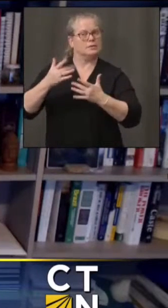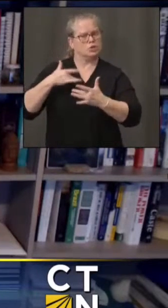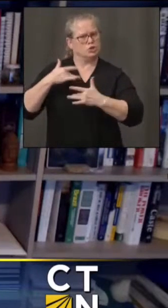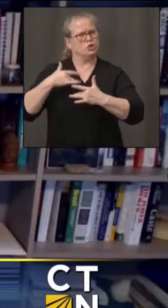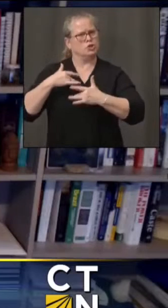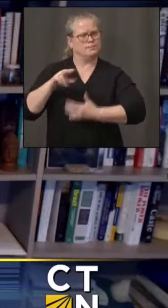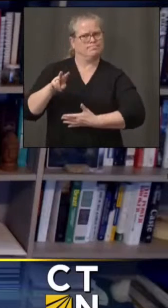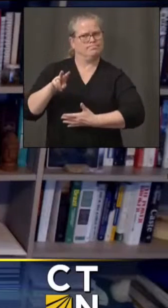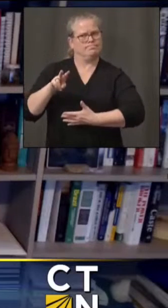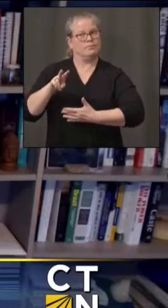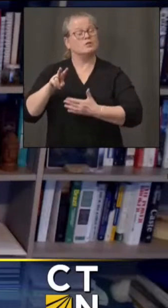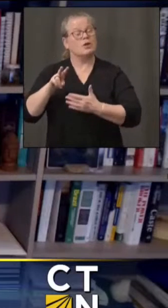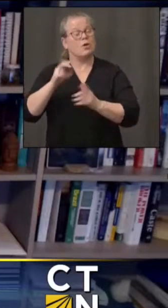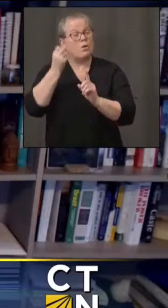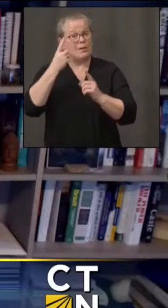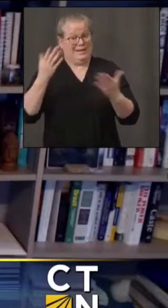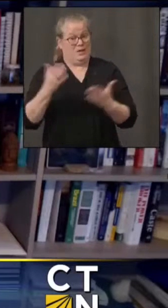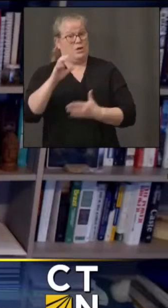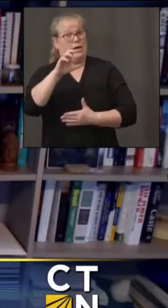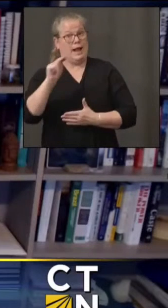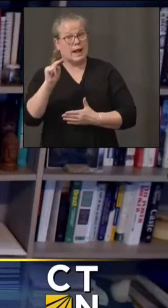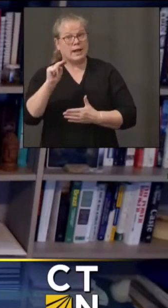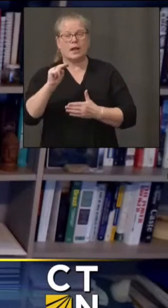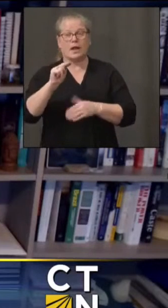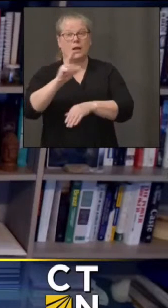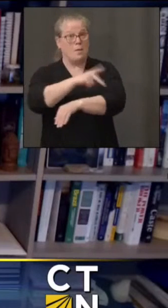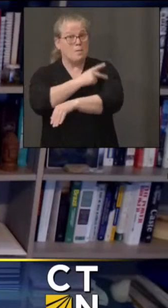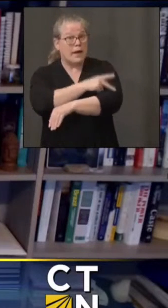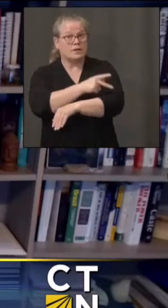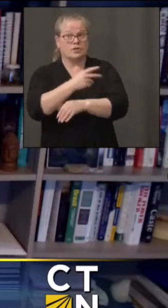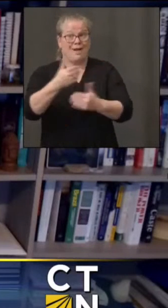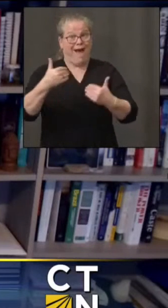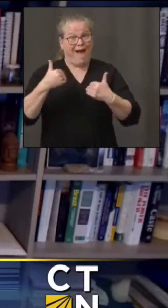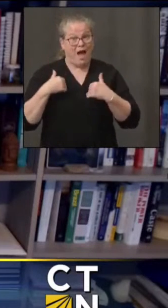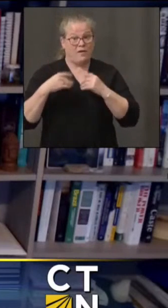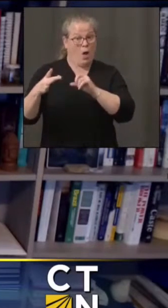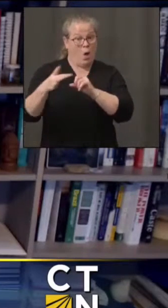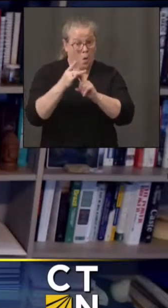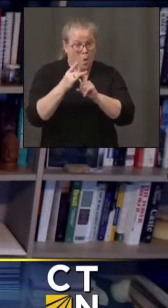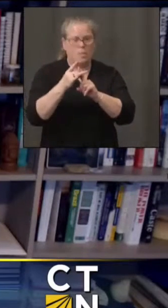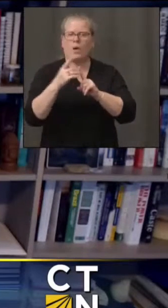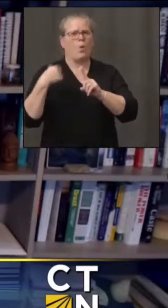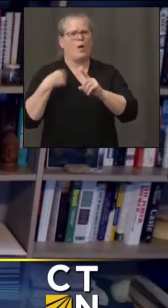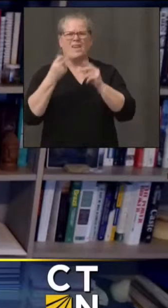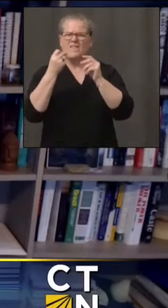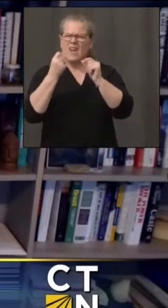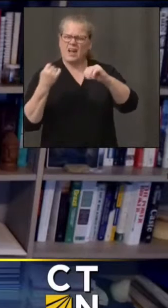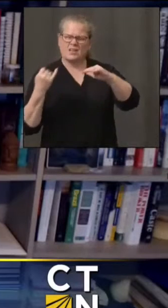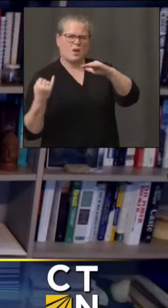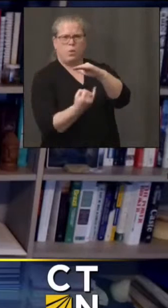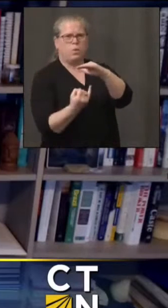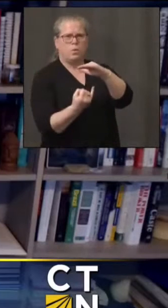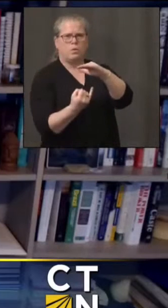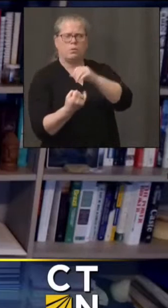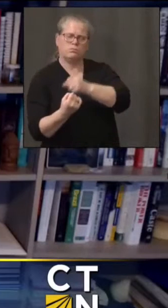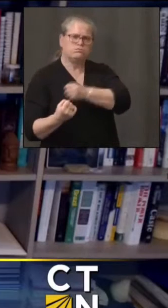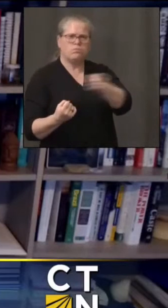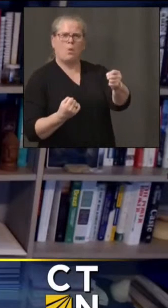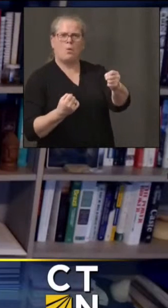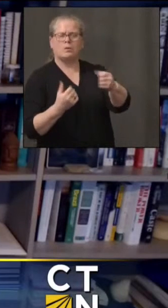in the community through isolation, through quarantine. When we see that eroded, when we see